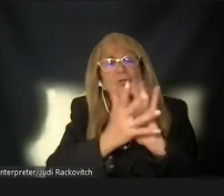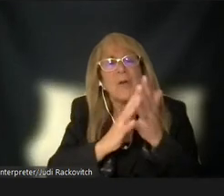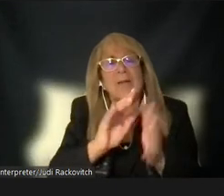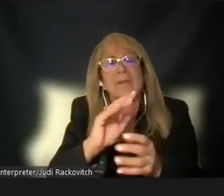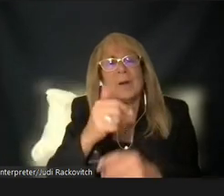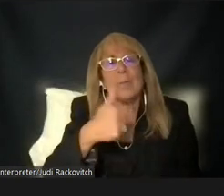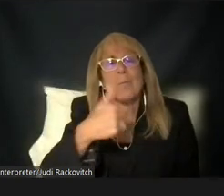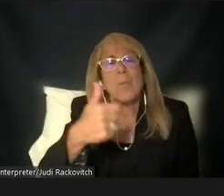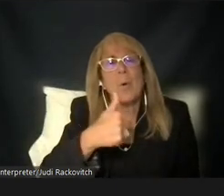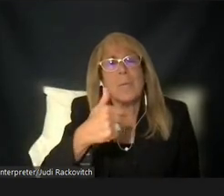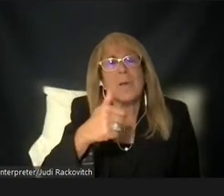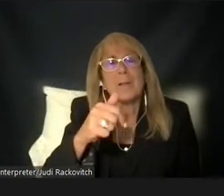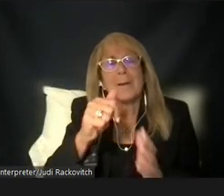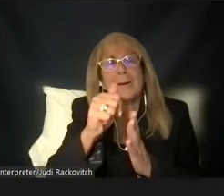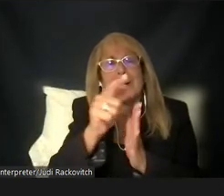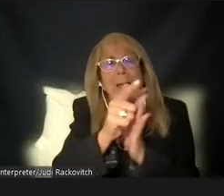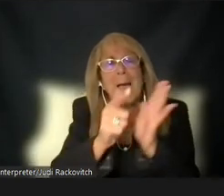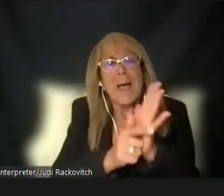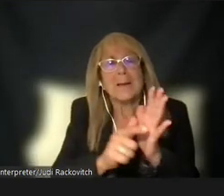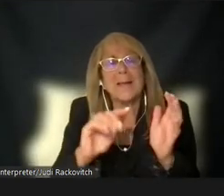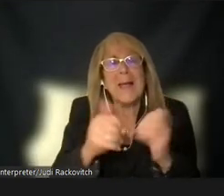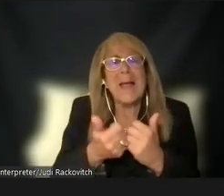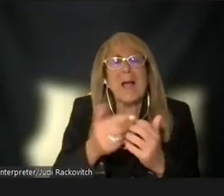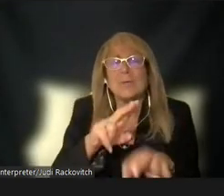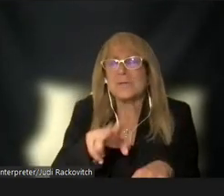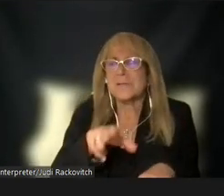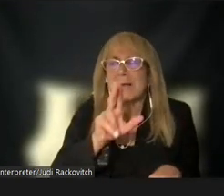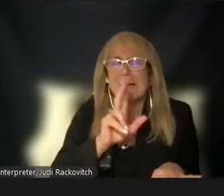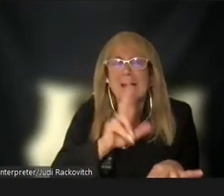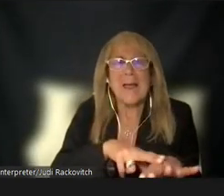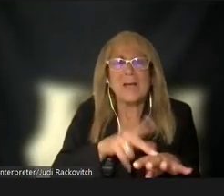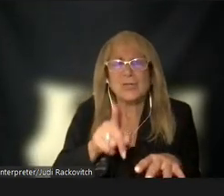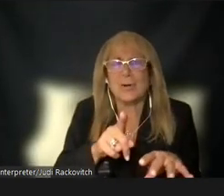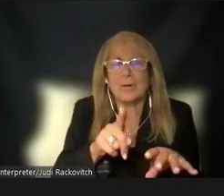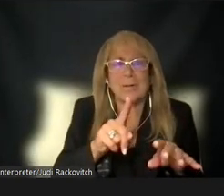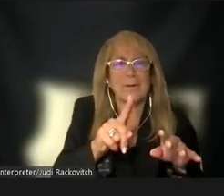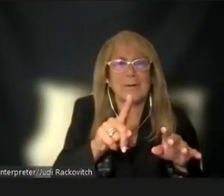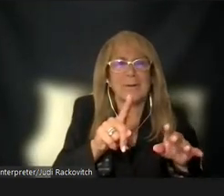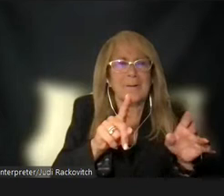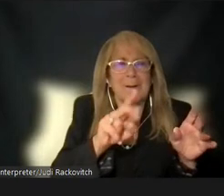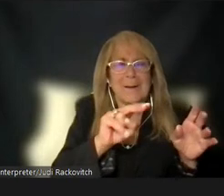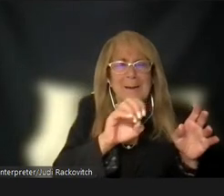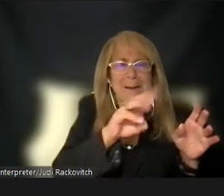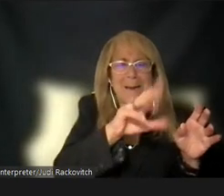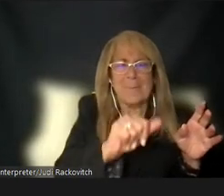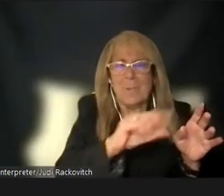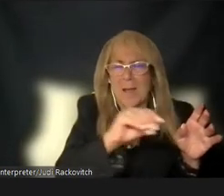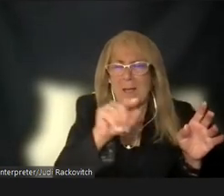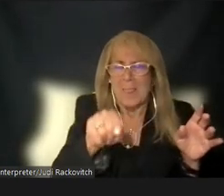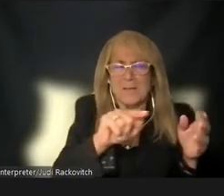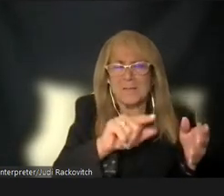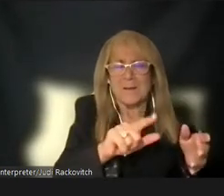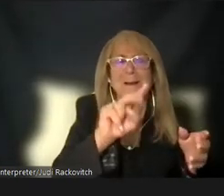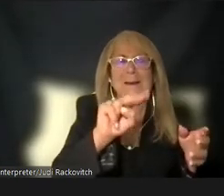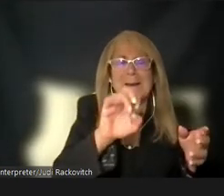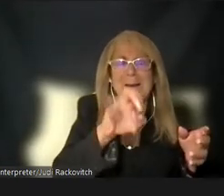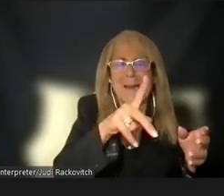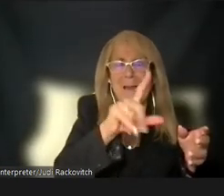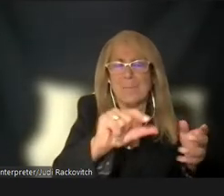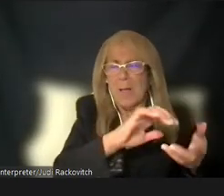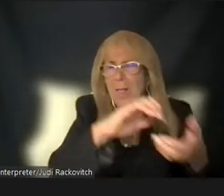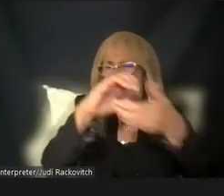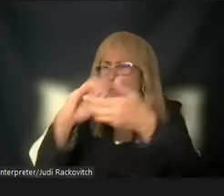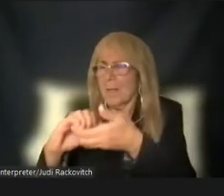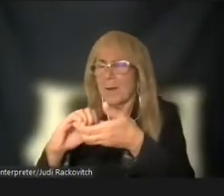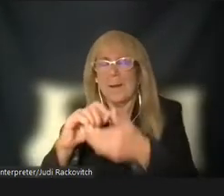So how is the National Environmental Policy Act with NEPA and the project linked? NEPA requires federal agencies to